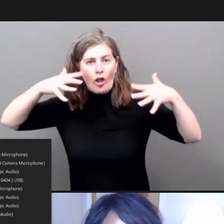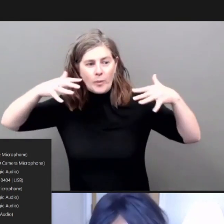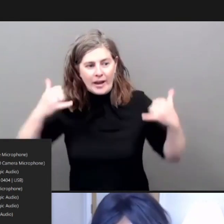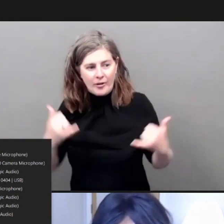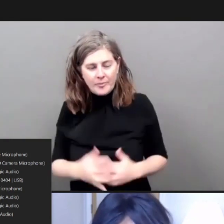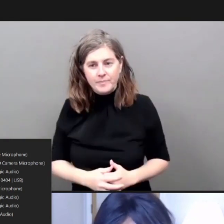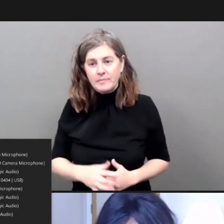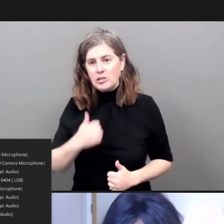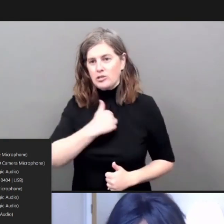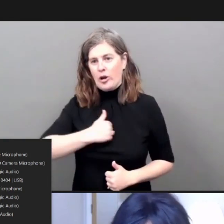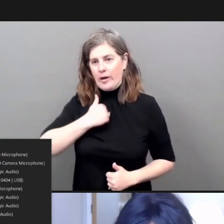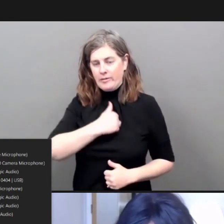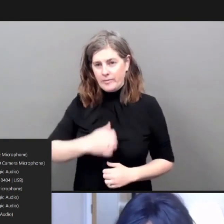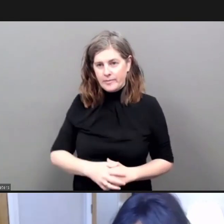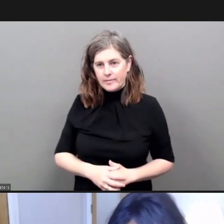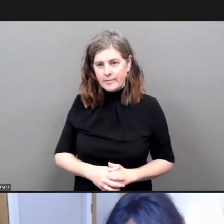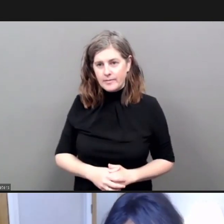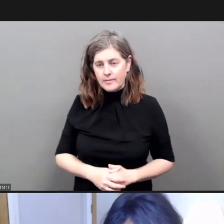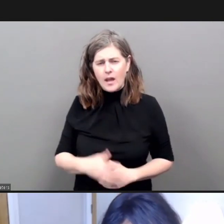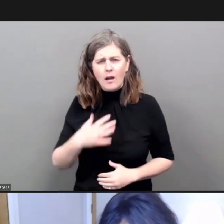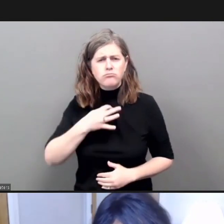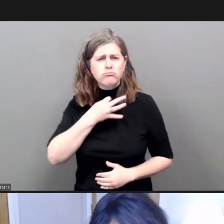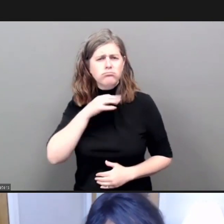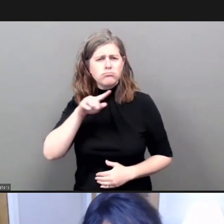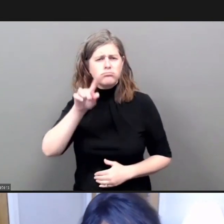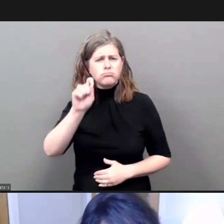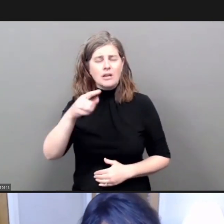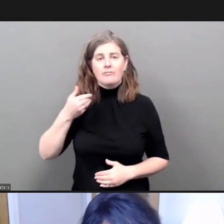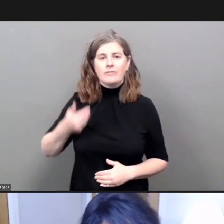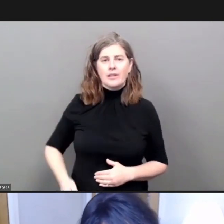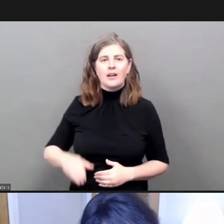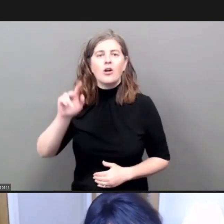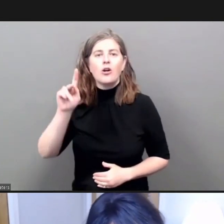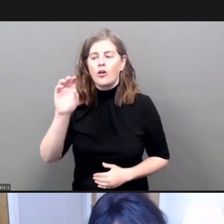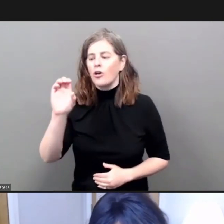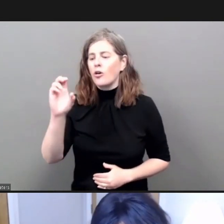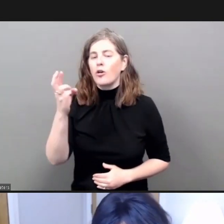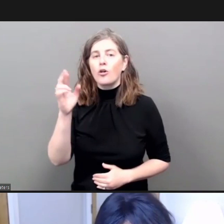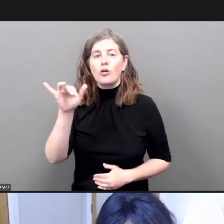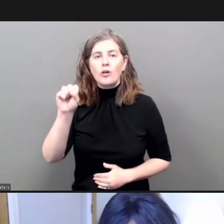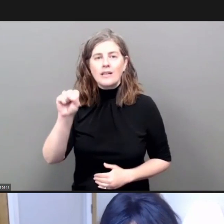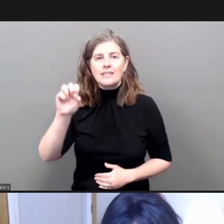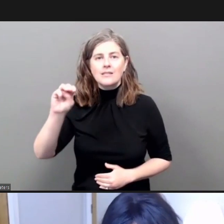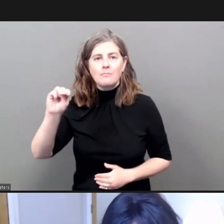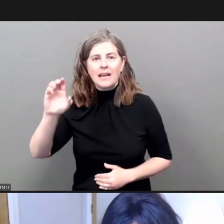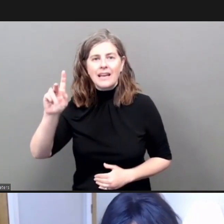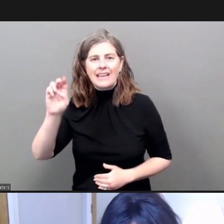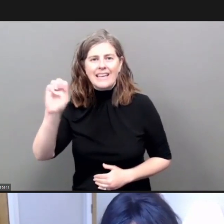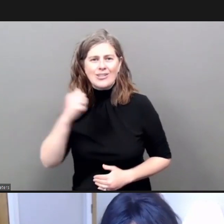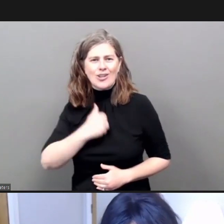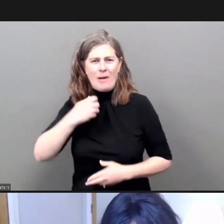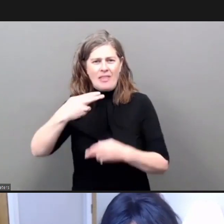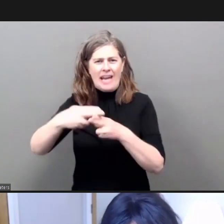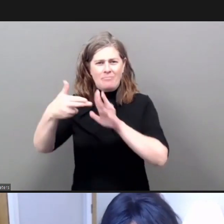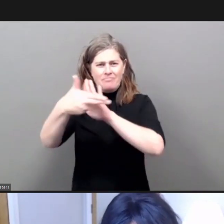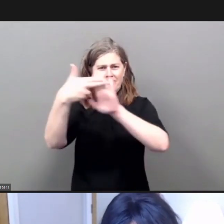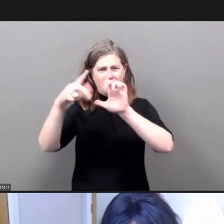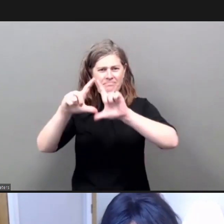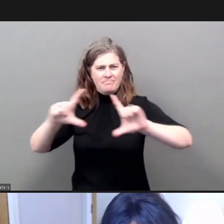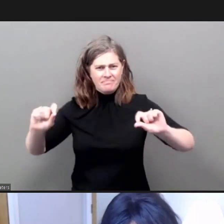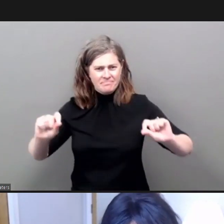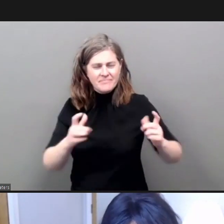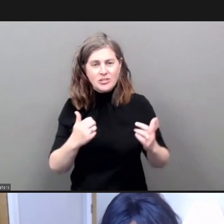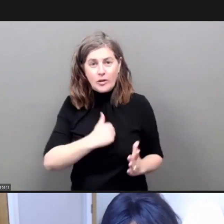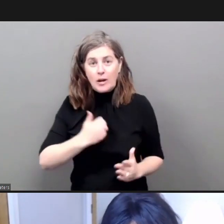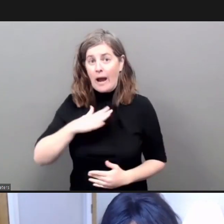Sorry about that. I wanted to ask this is Chris McKee from KRQE News 13. Sorry about the name thing. Question